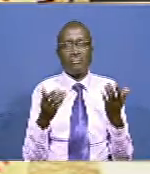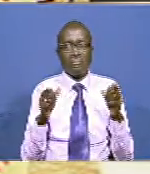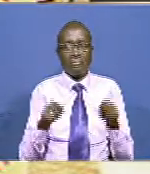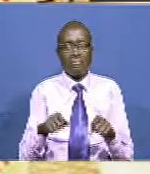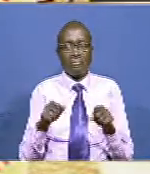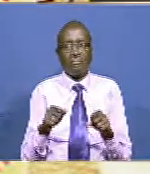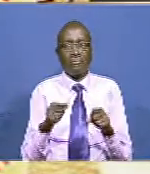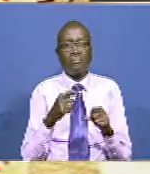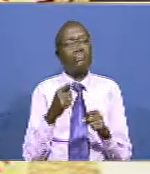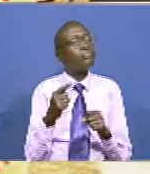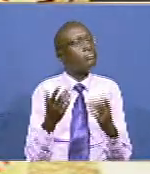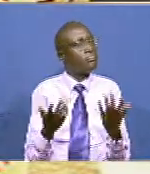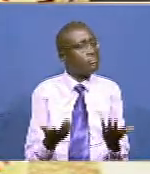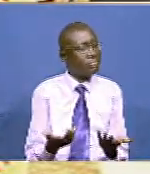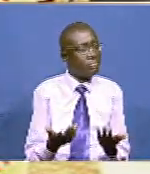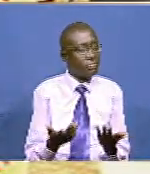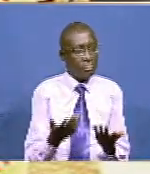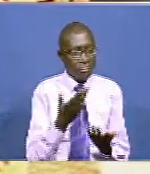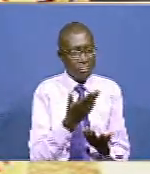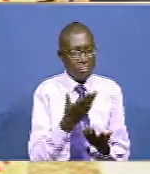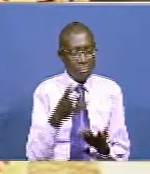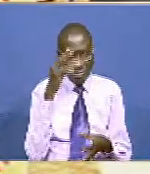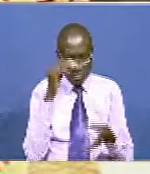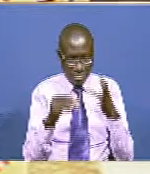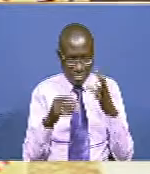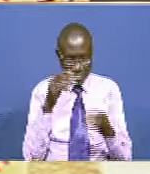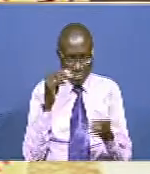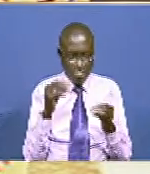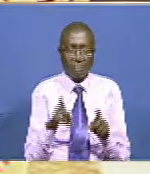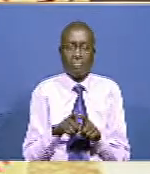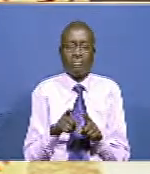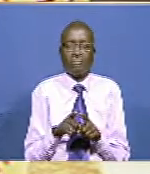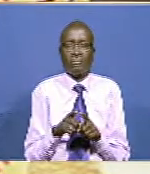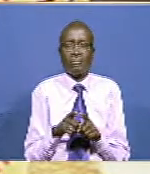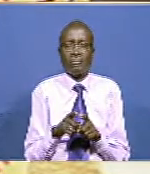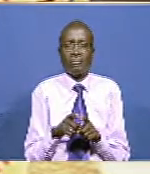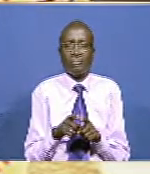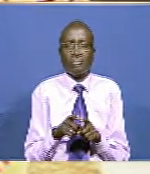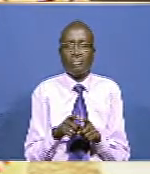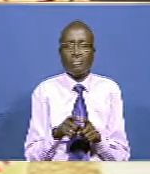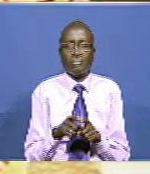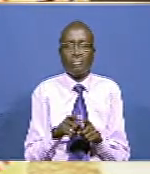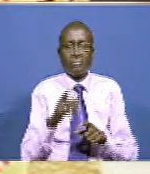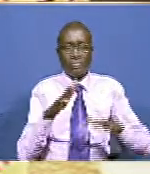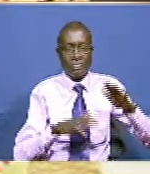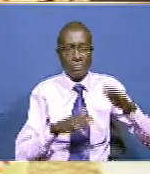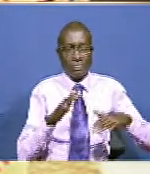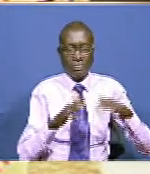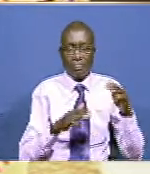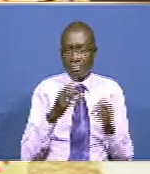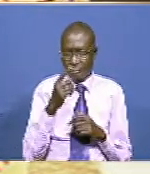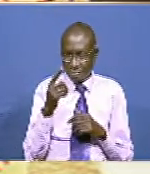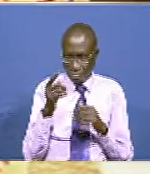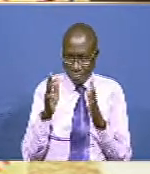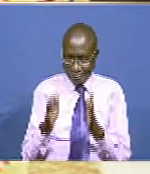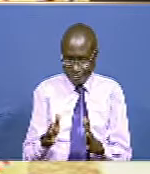about how did you, because is this something you learned as well? Because you said for drums, you saw someone do it